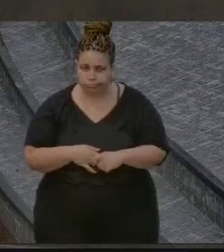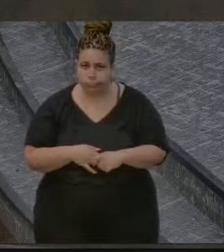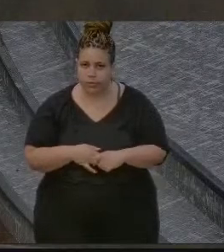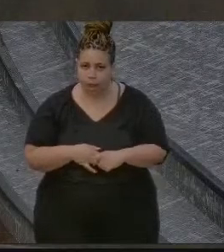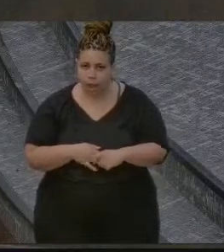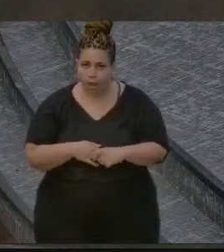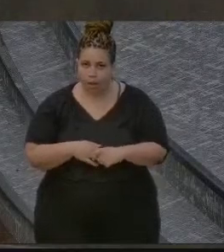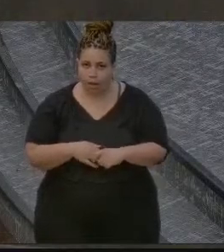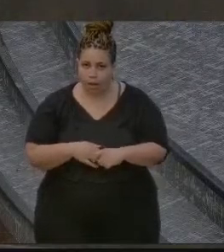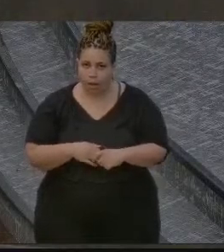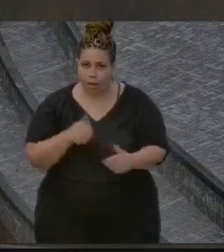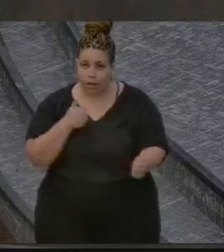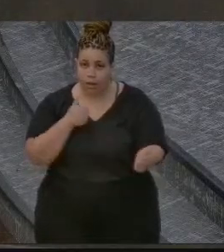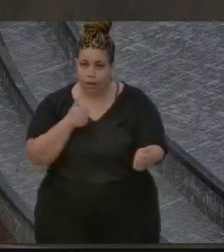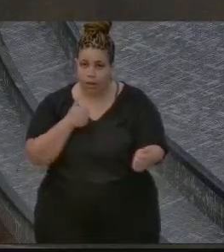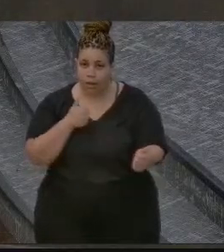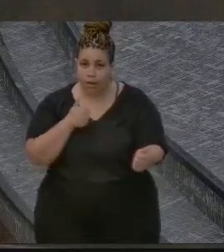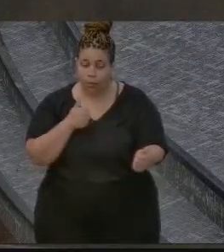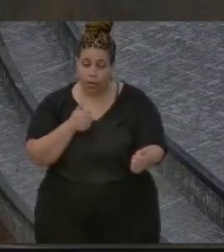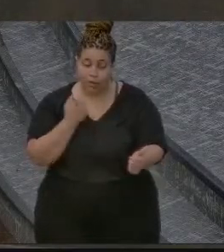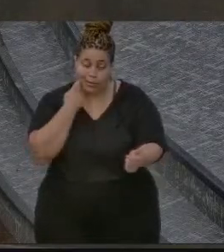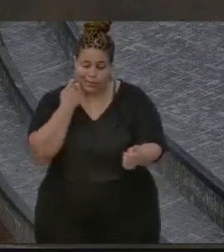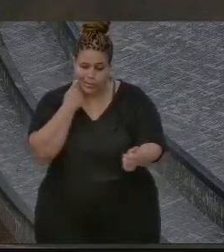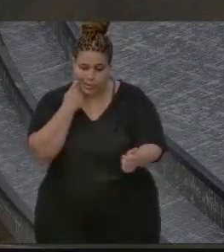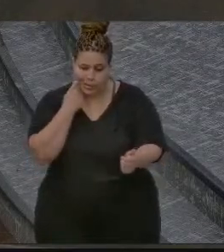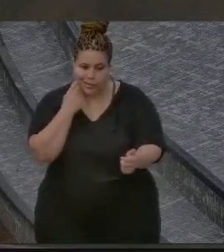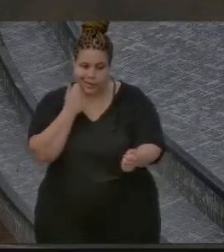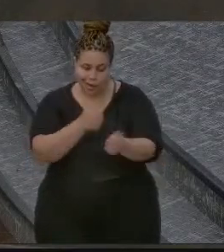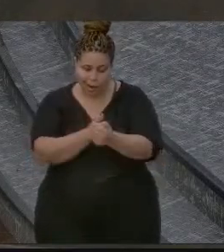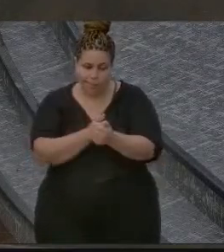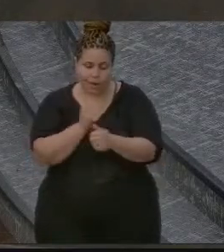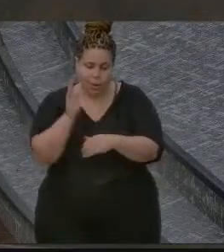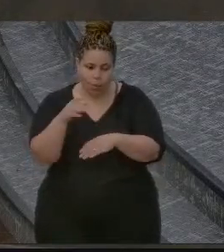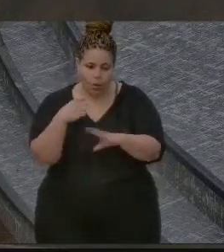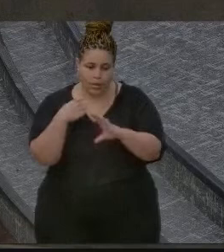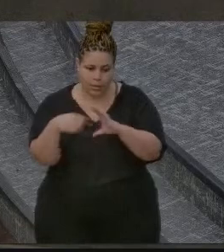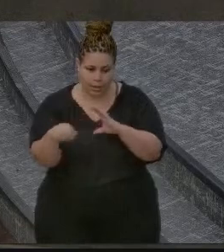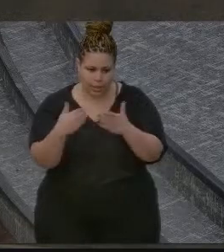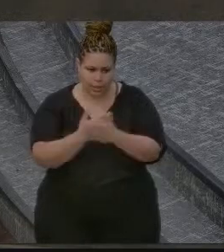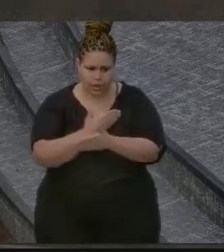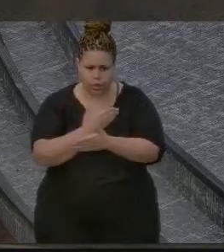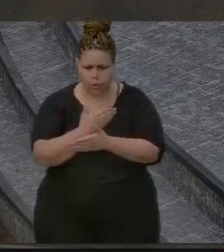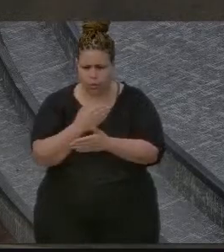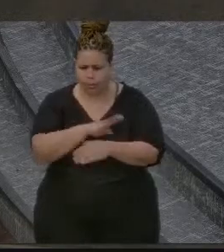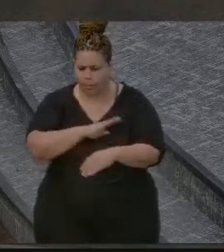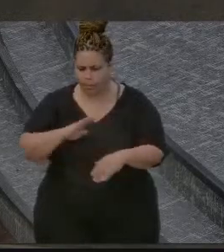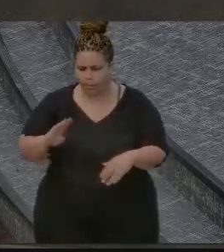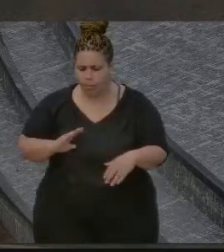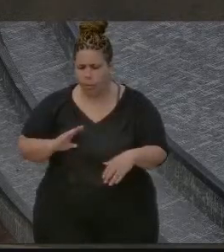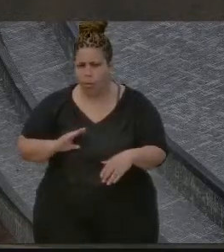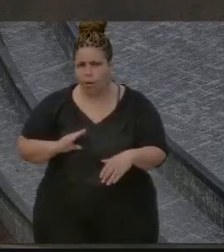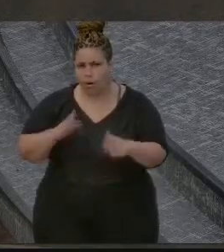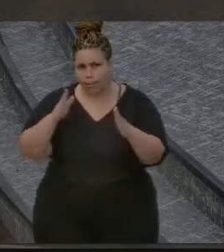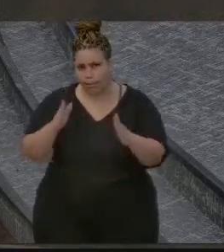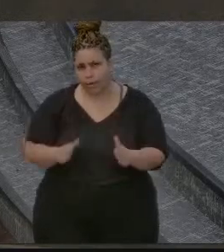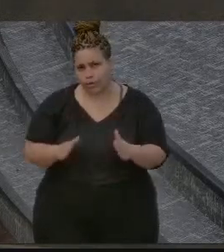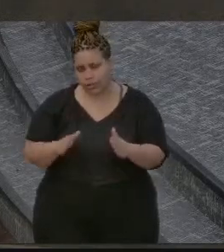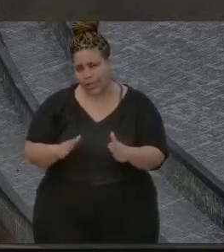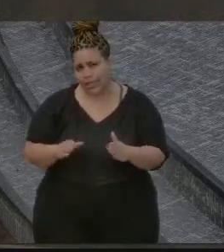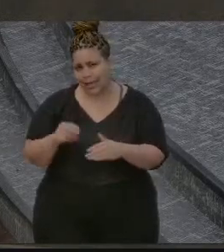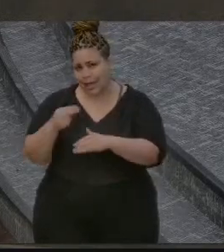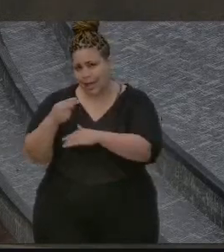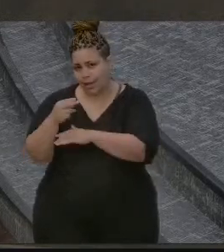just got this one, that our new board member, Heidi, will be sworn in next